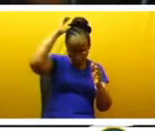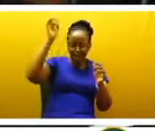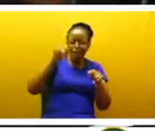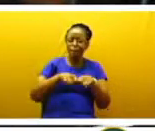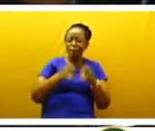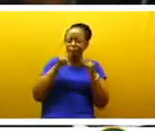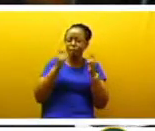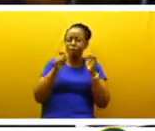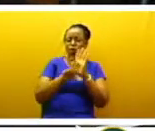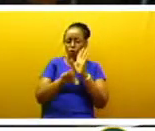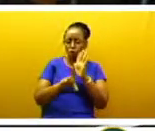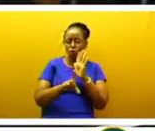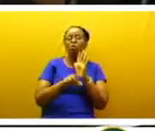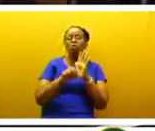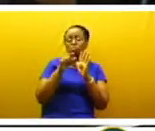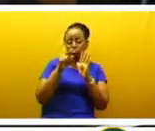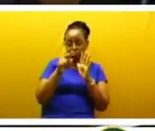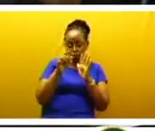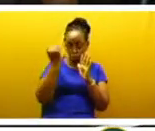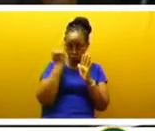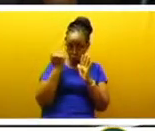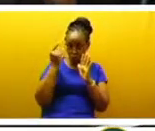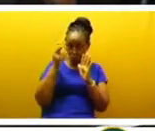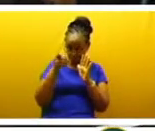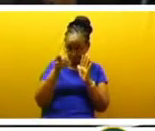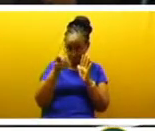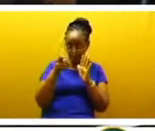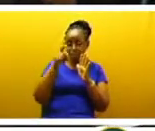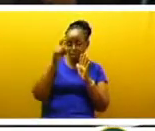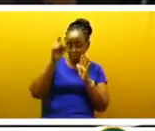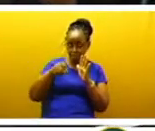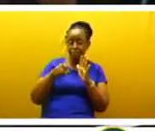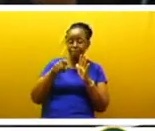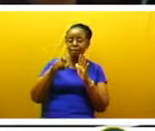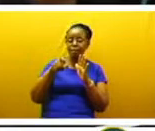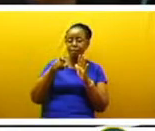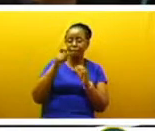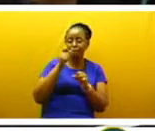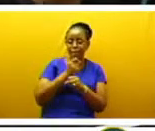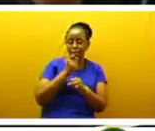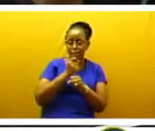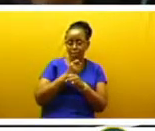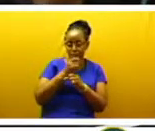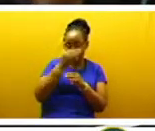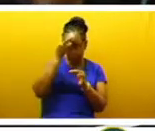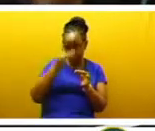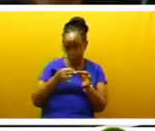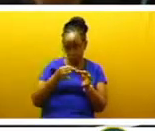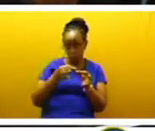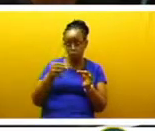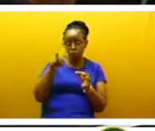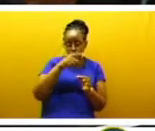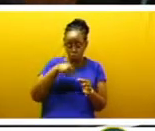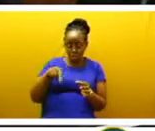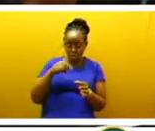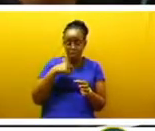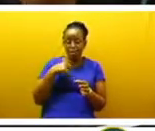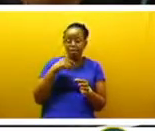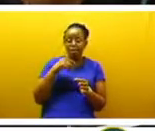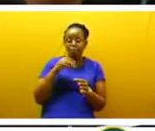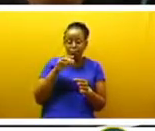important that the court makes a finding. We hold that or we find